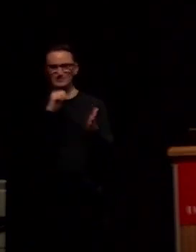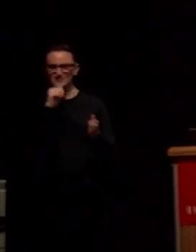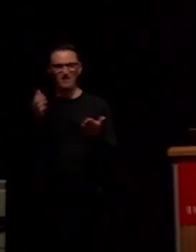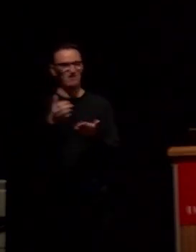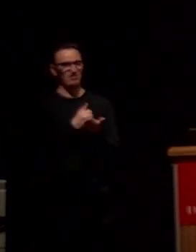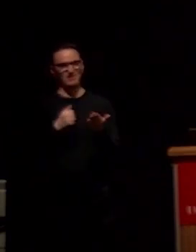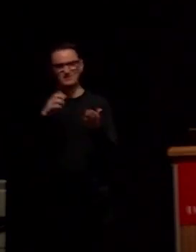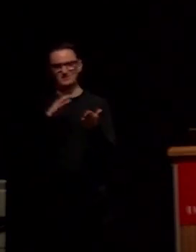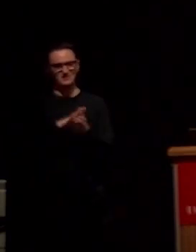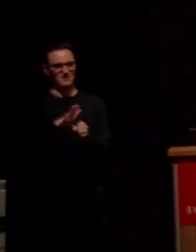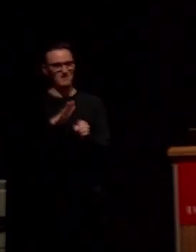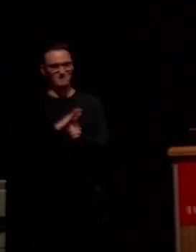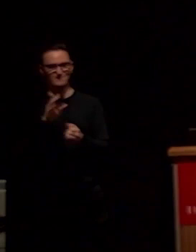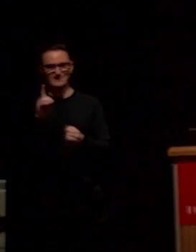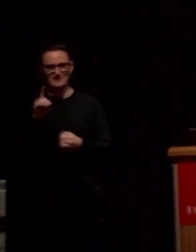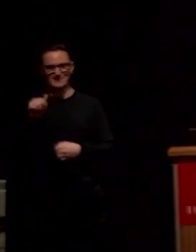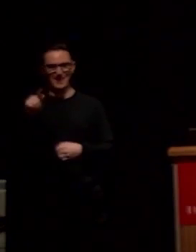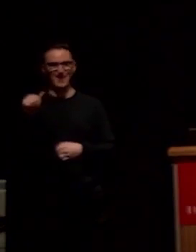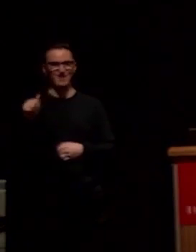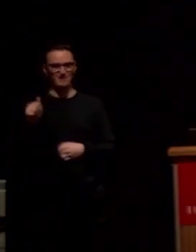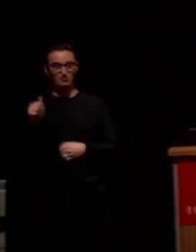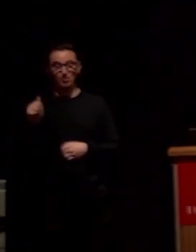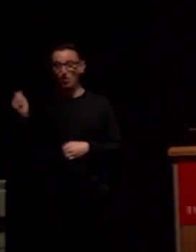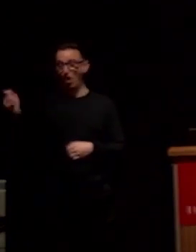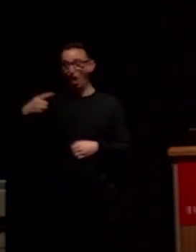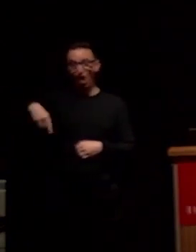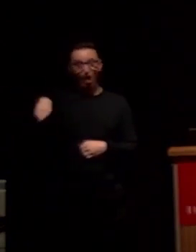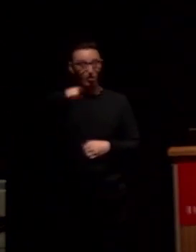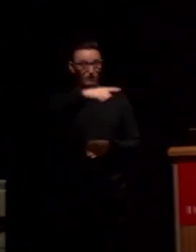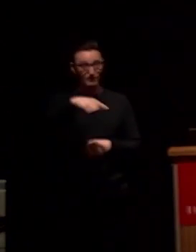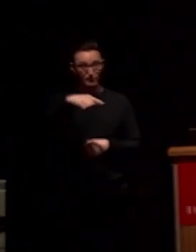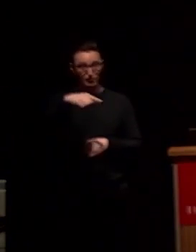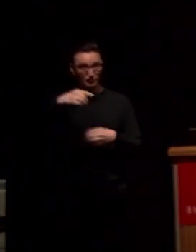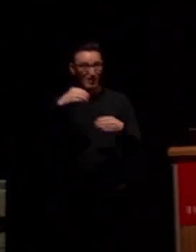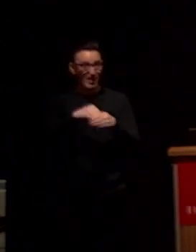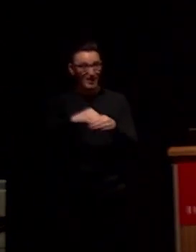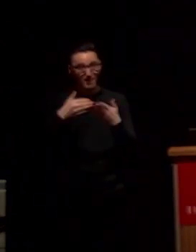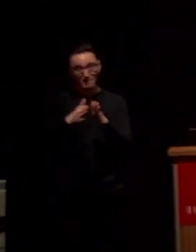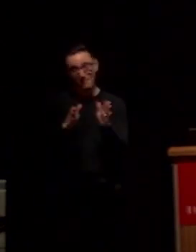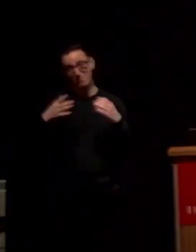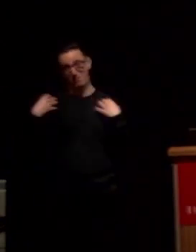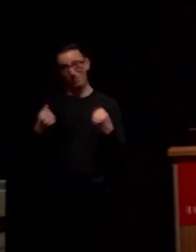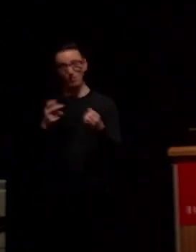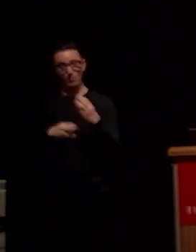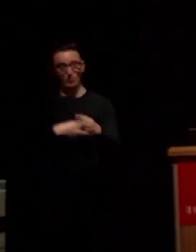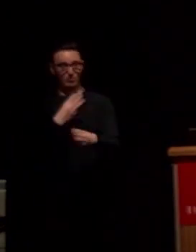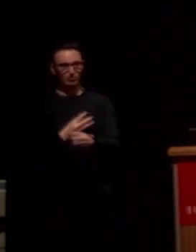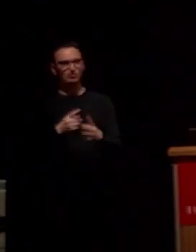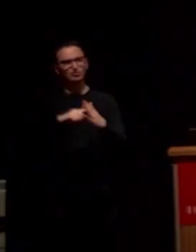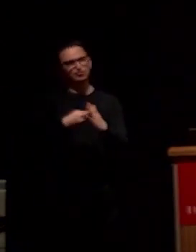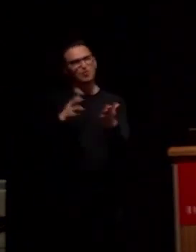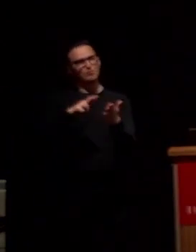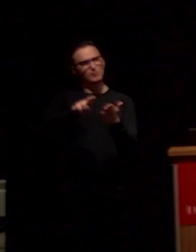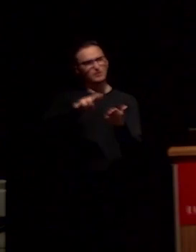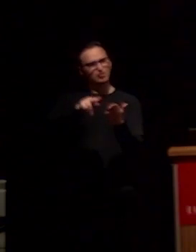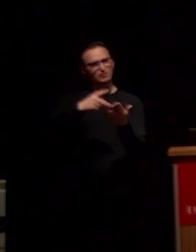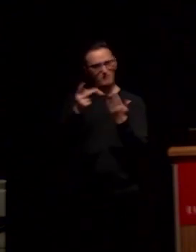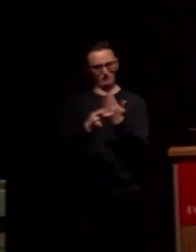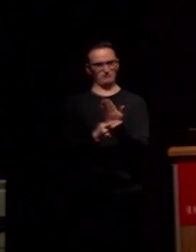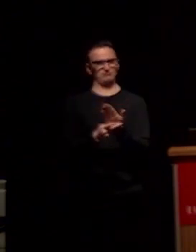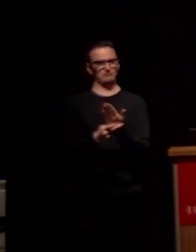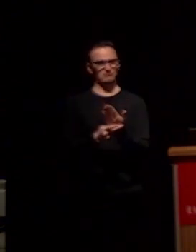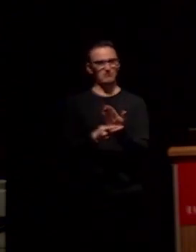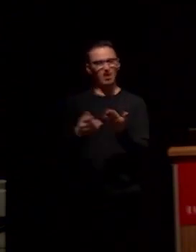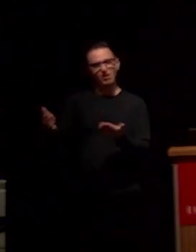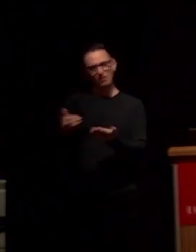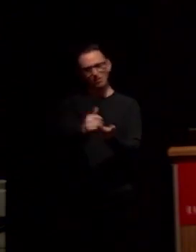data. And so all of you in the public health world who are interested in that can be starting to do research projects,